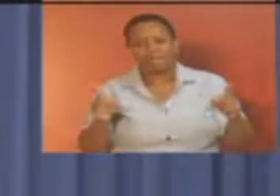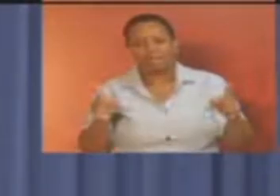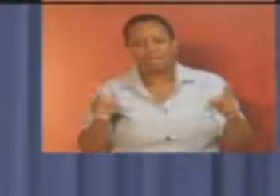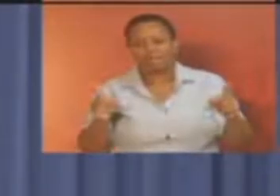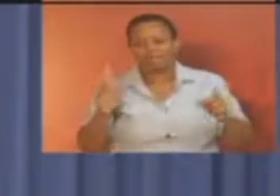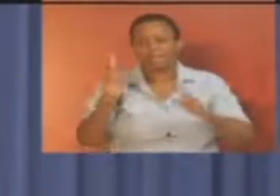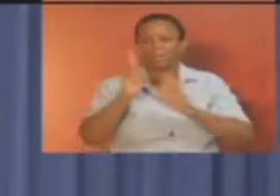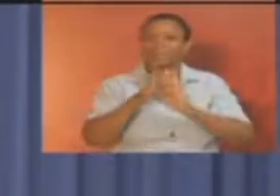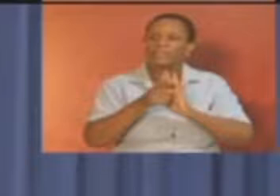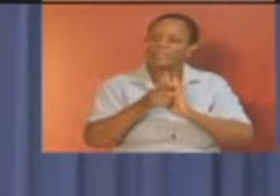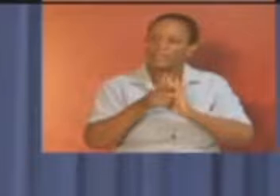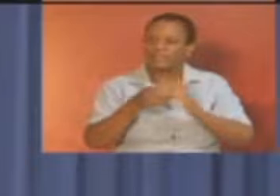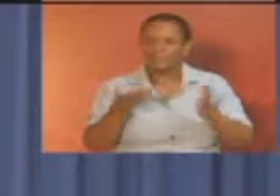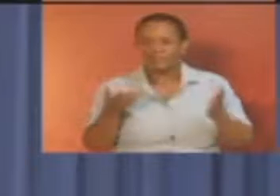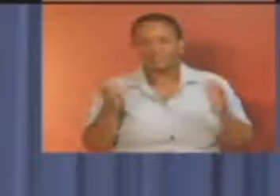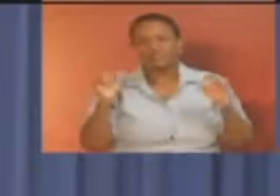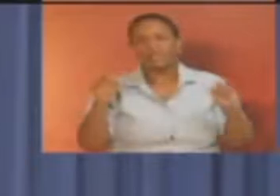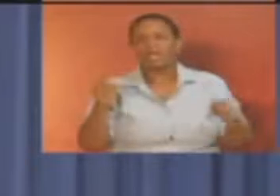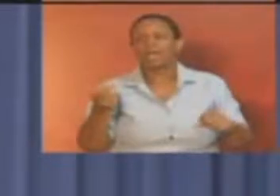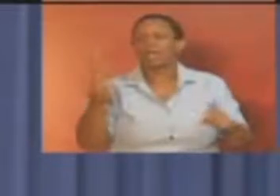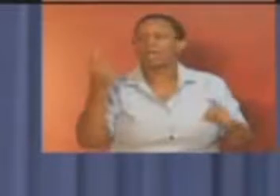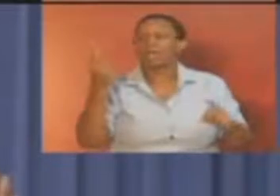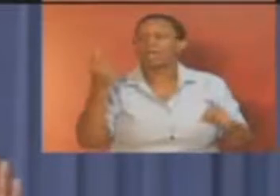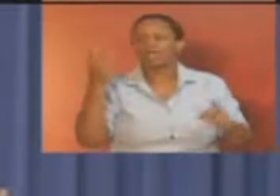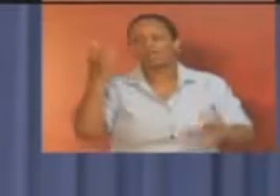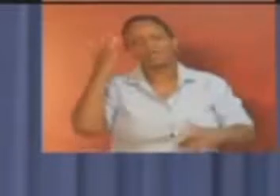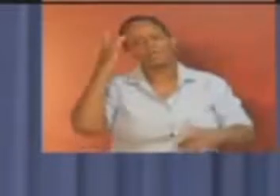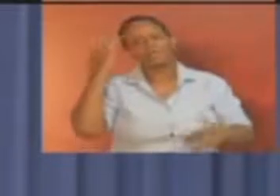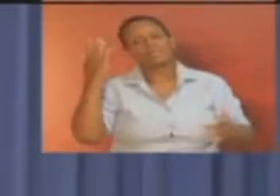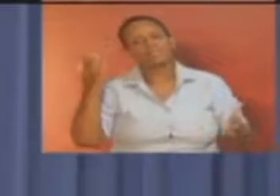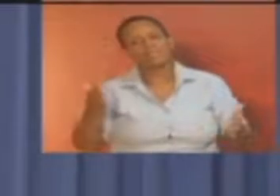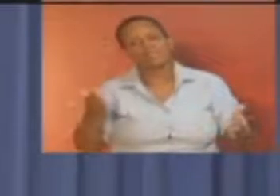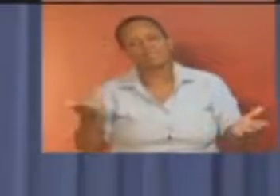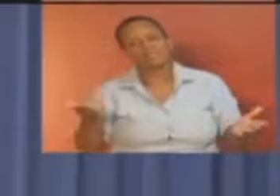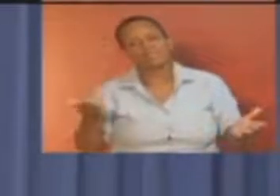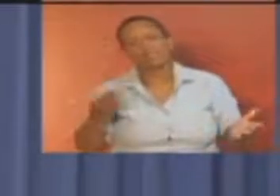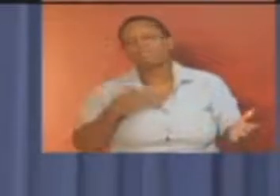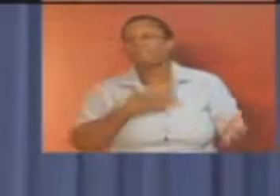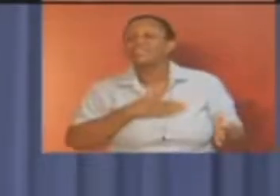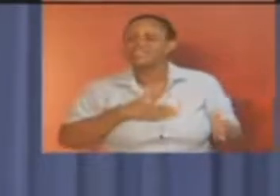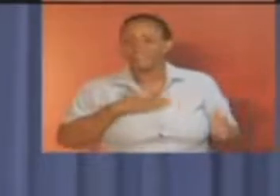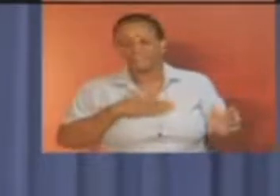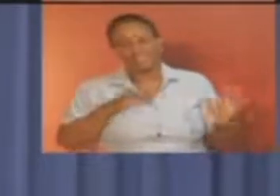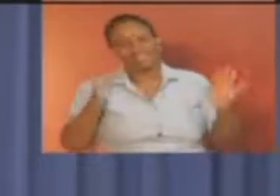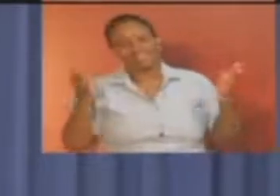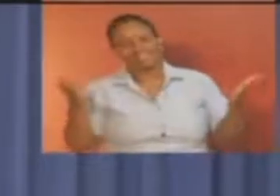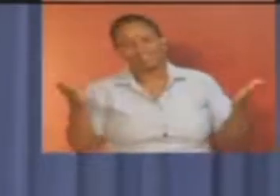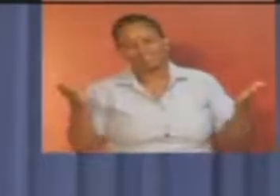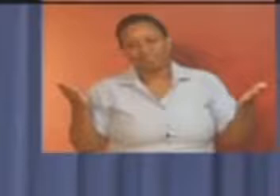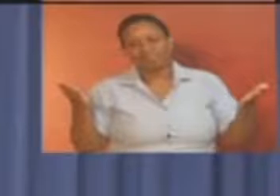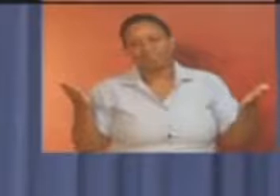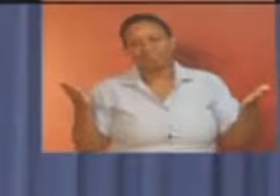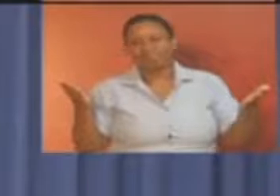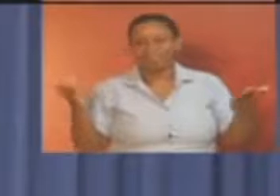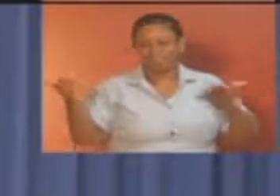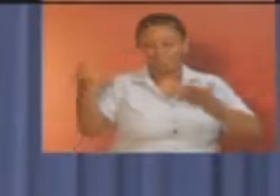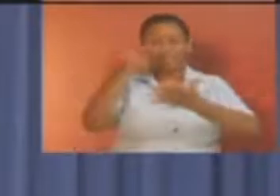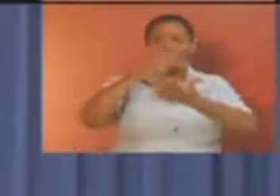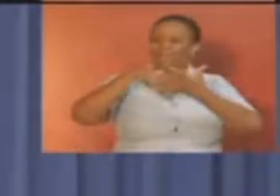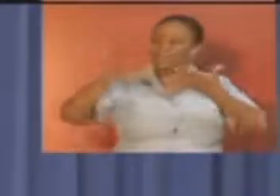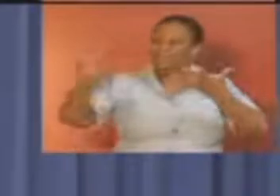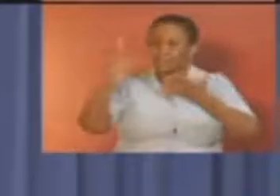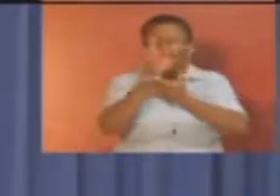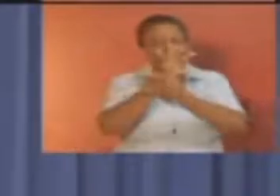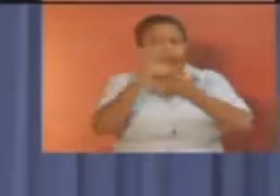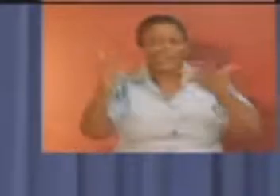So ladies and gentlemen, fellow citizens, for the next 2 weeks, if you don't have to come out